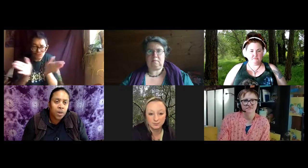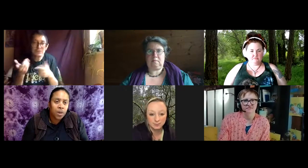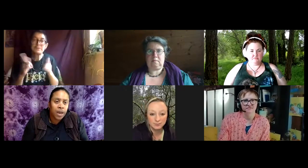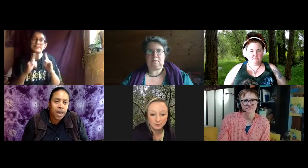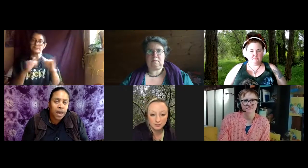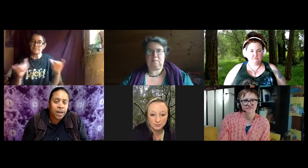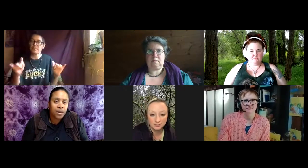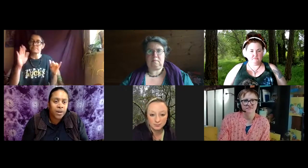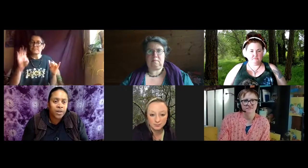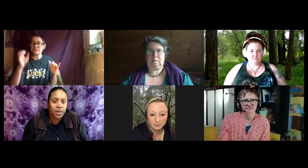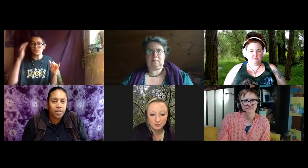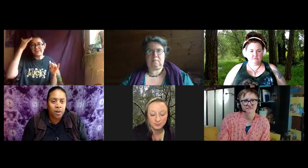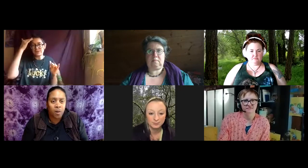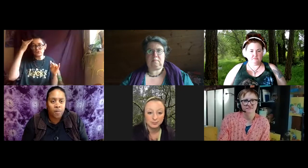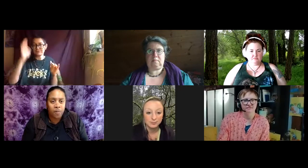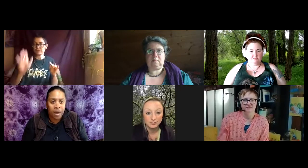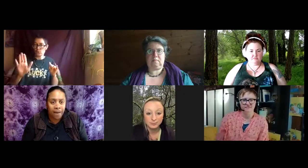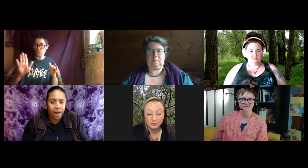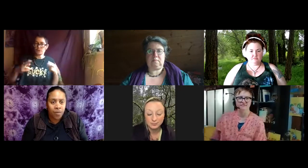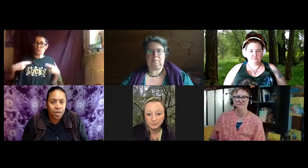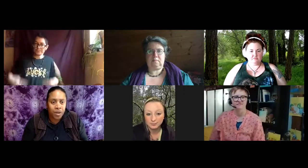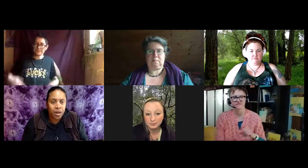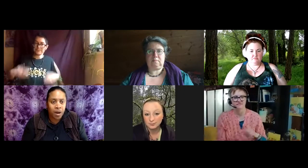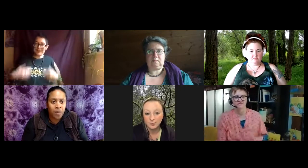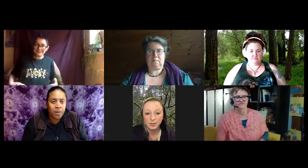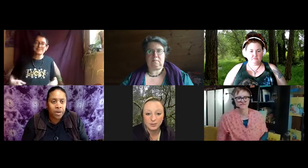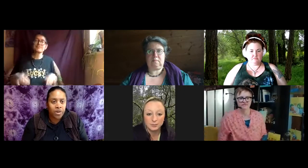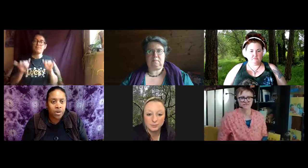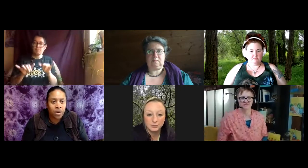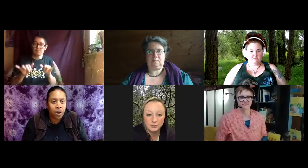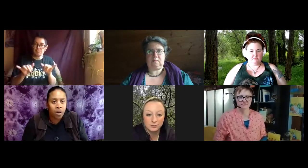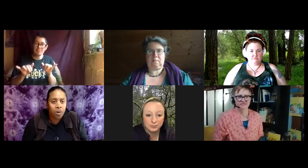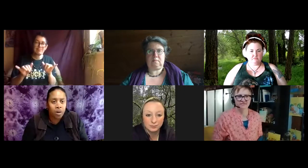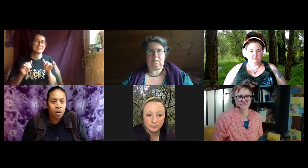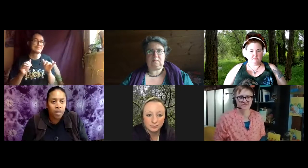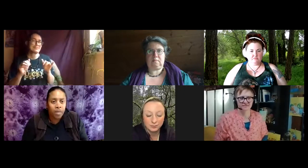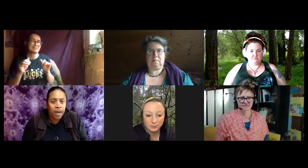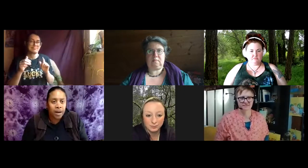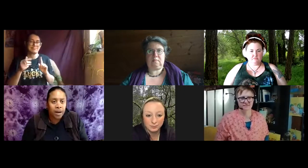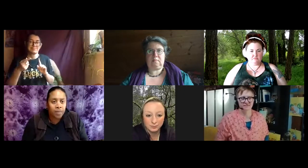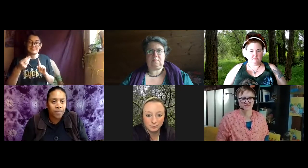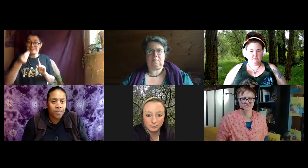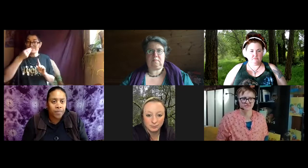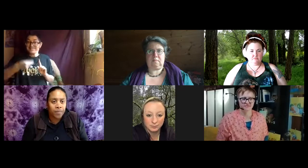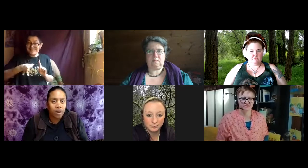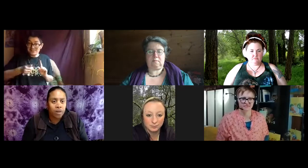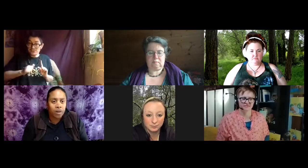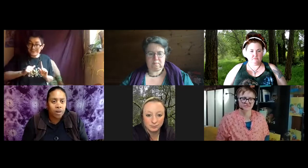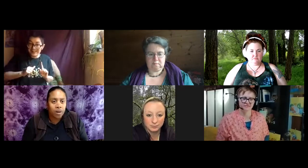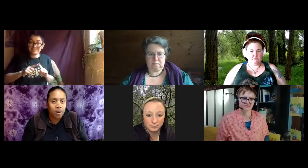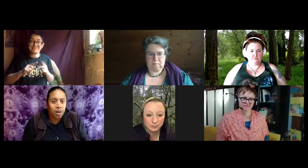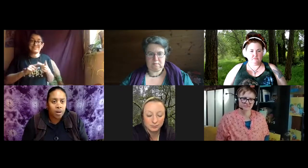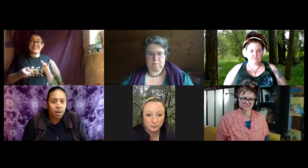And so, yeah, I encourage you to, have fun with it and all, but make sure you know that, the,